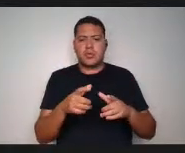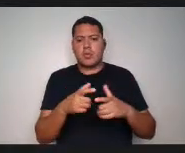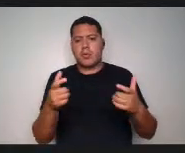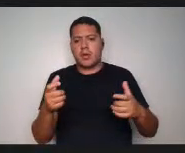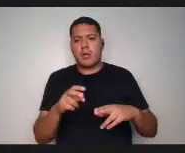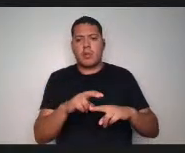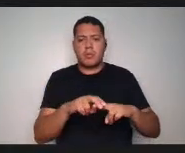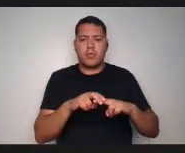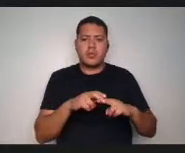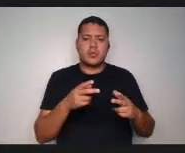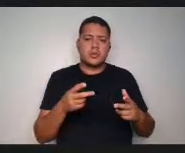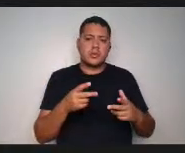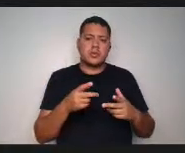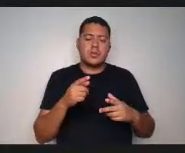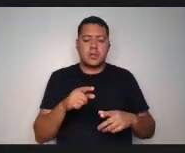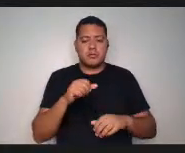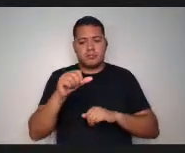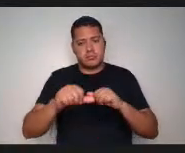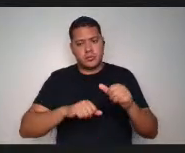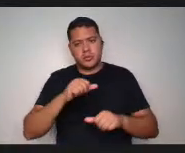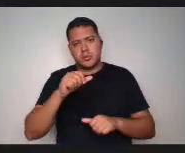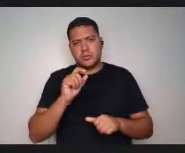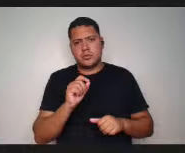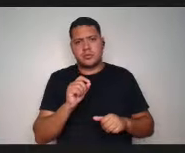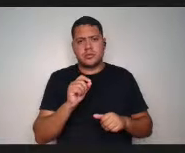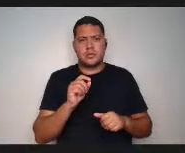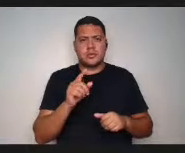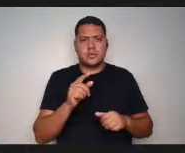these players are key in successful intervention